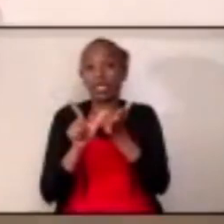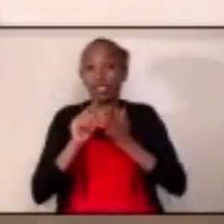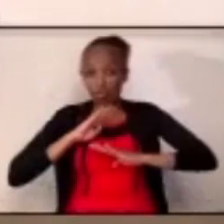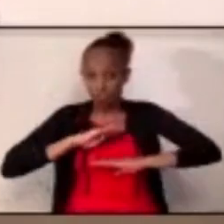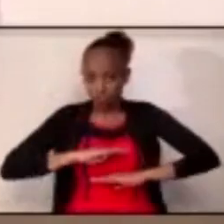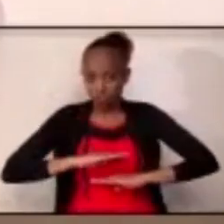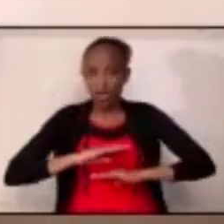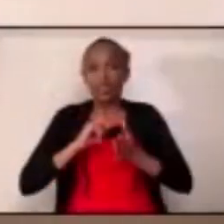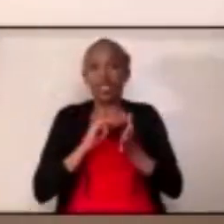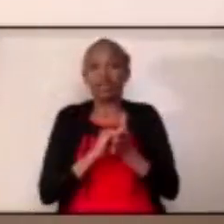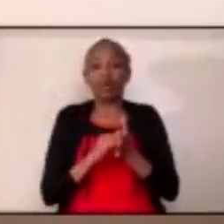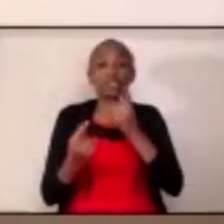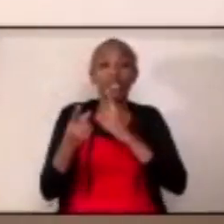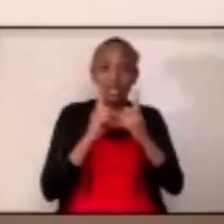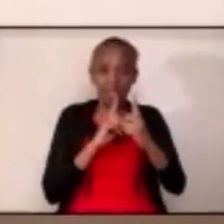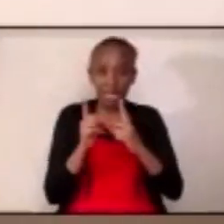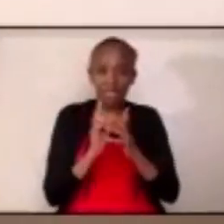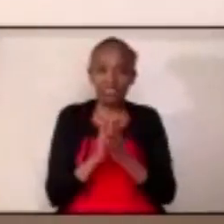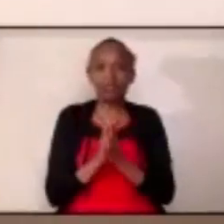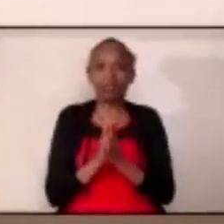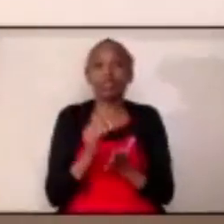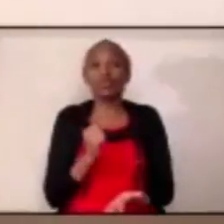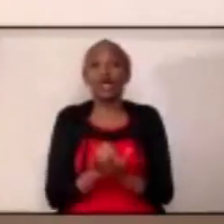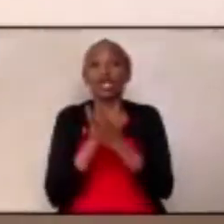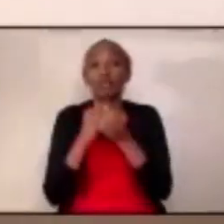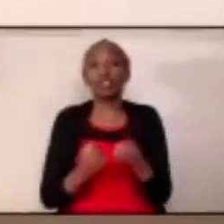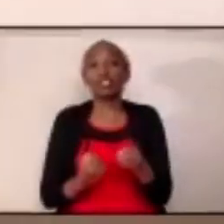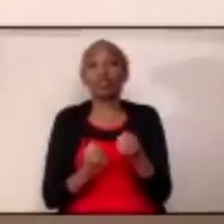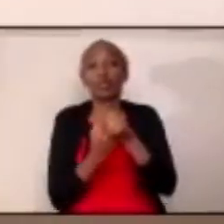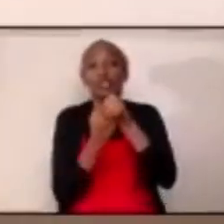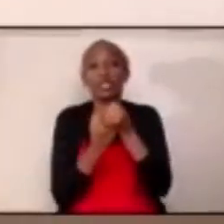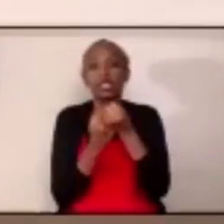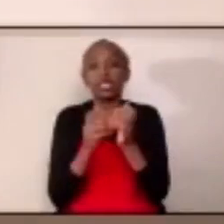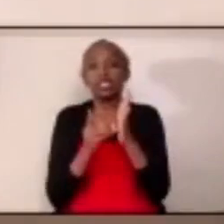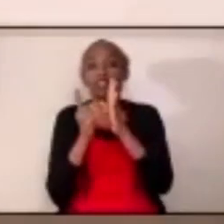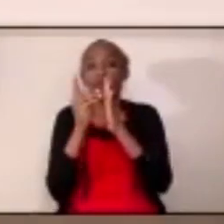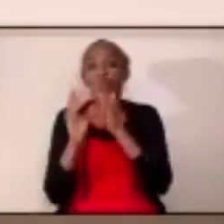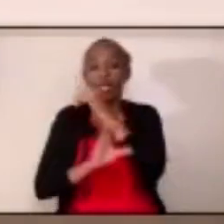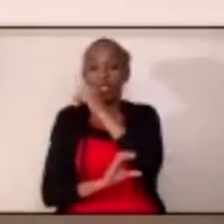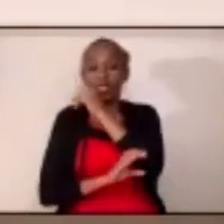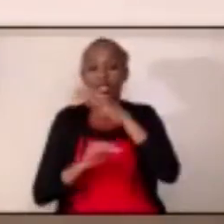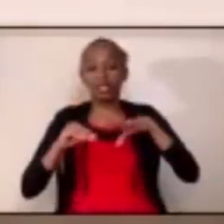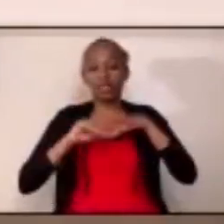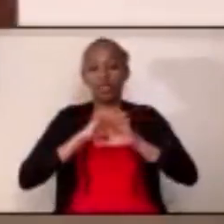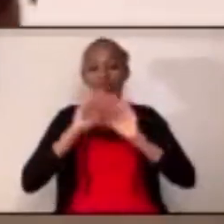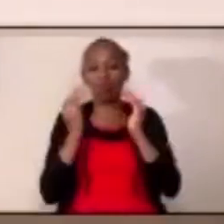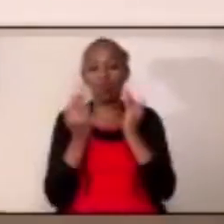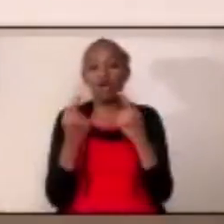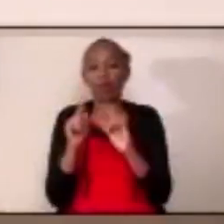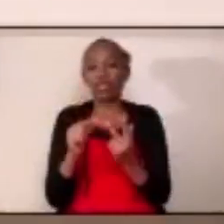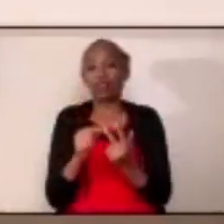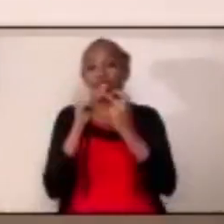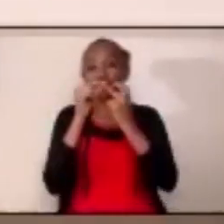initiatives that were being discussed to help support developing countries across the world, but